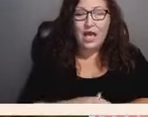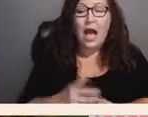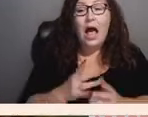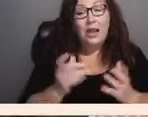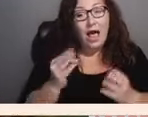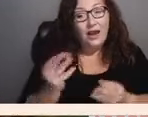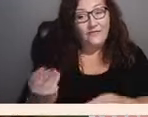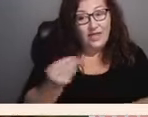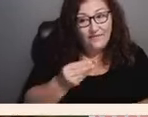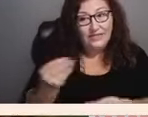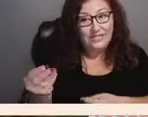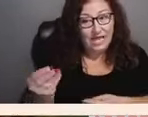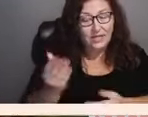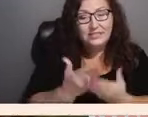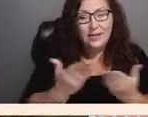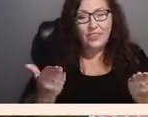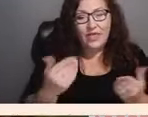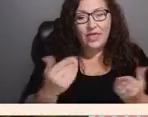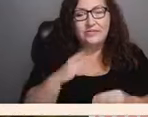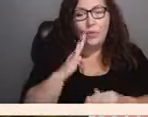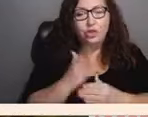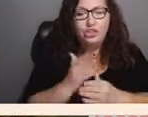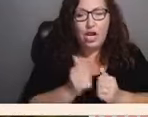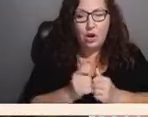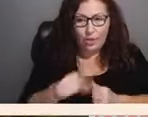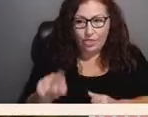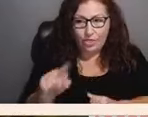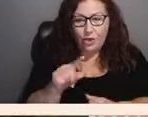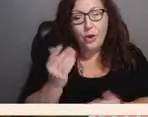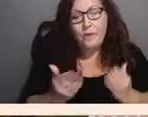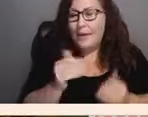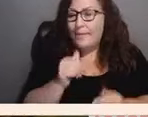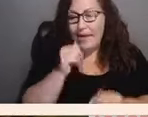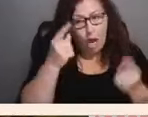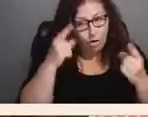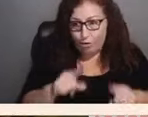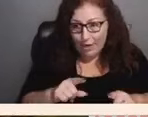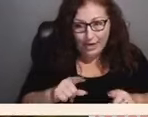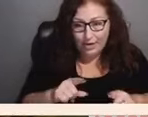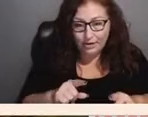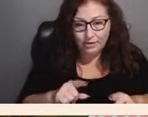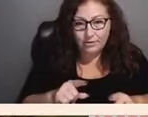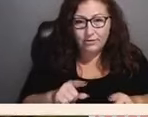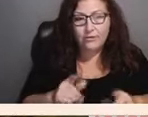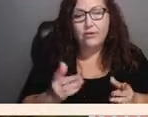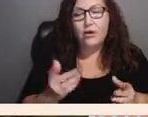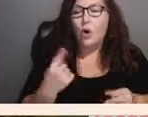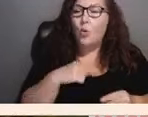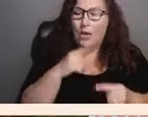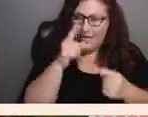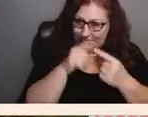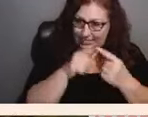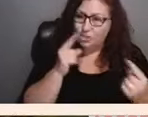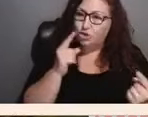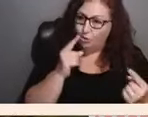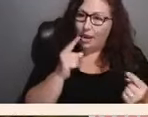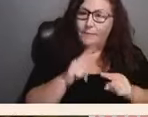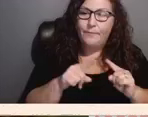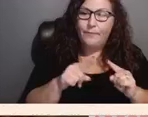things that I'm going to share with you, you may not agree. We disagree, but we can not be